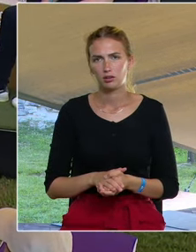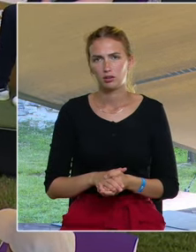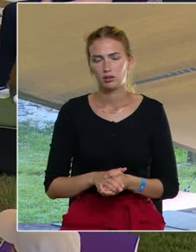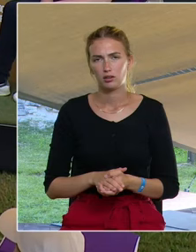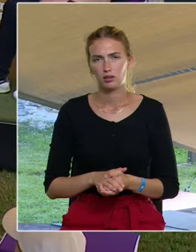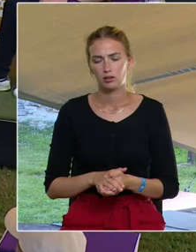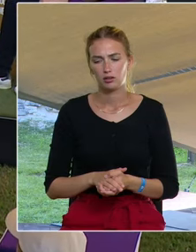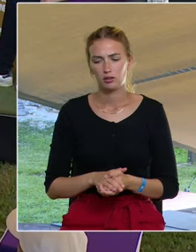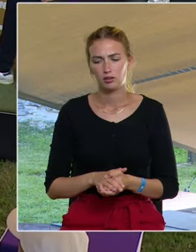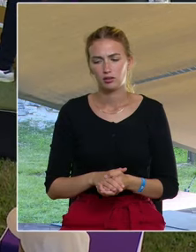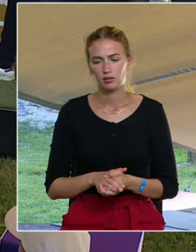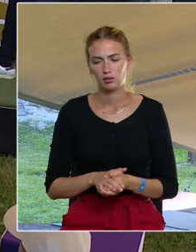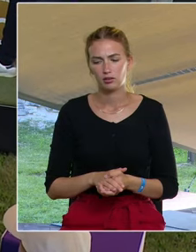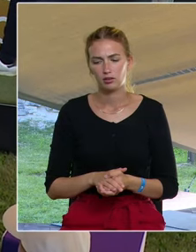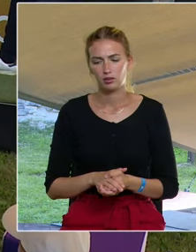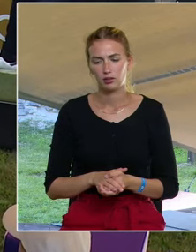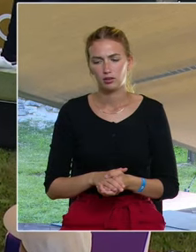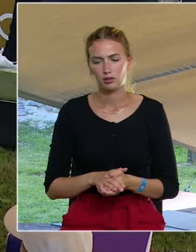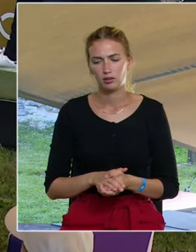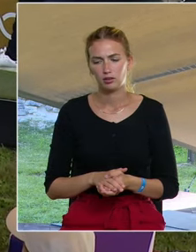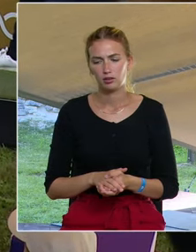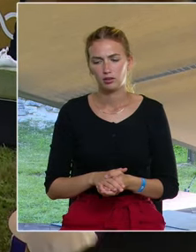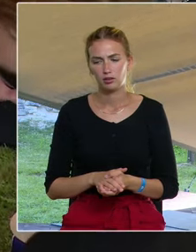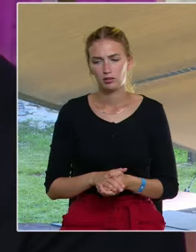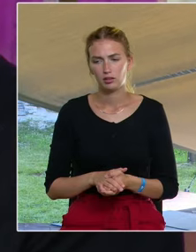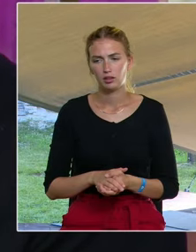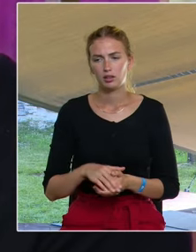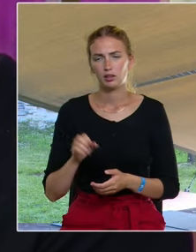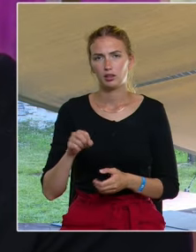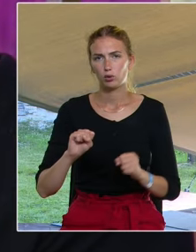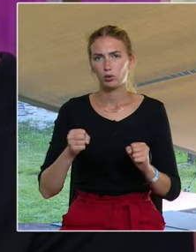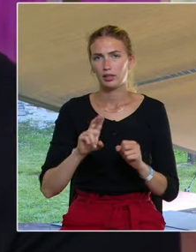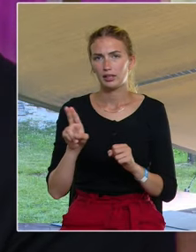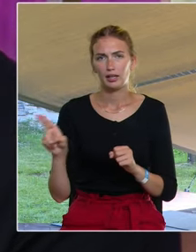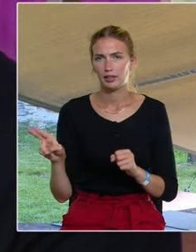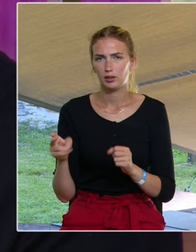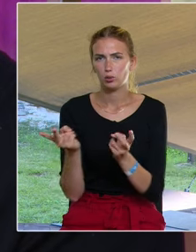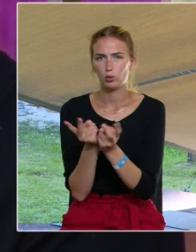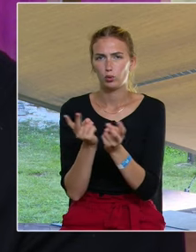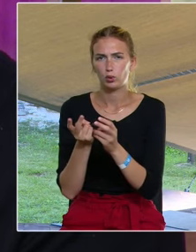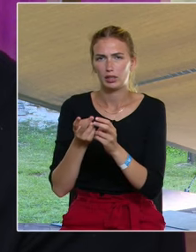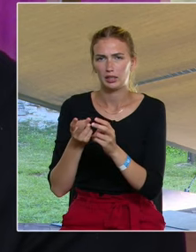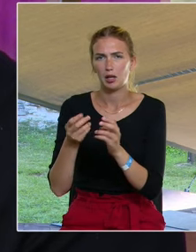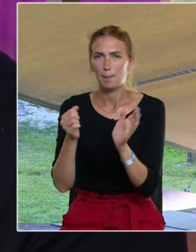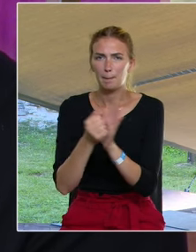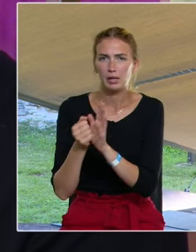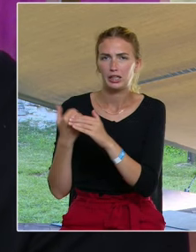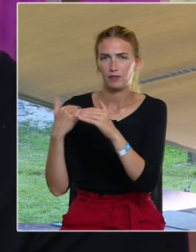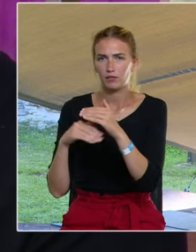decentralization and then the consequences that we don't like to think of, that if anybody can upload any content onto a